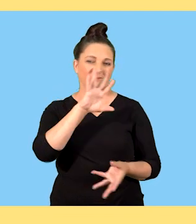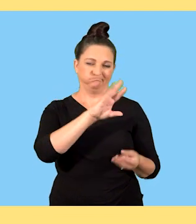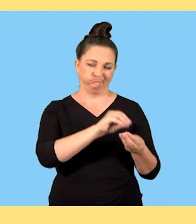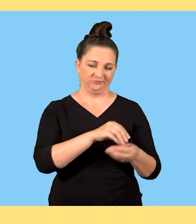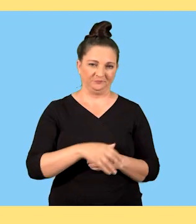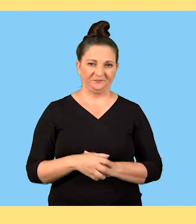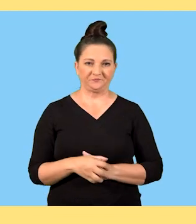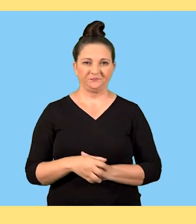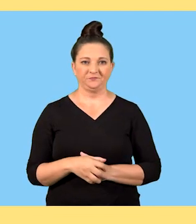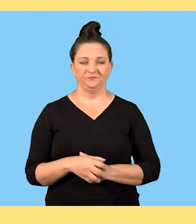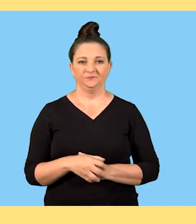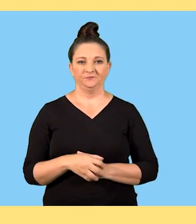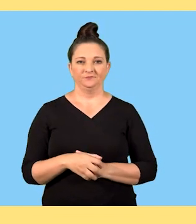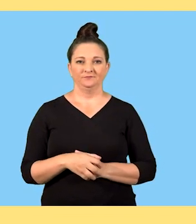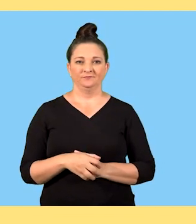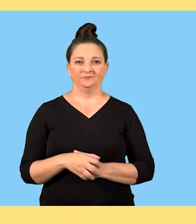4,691.